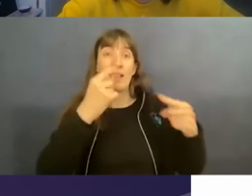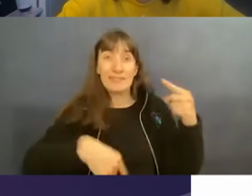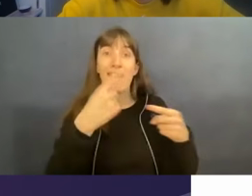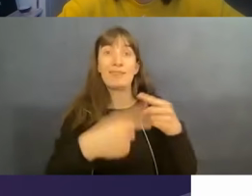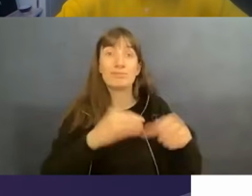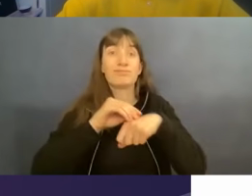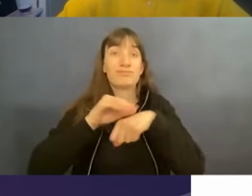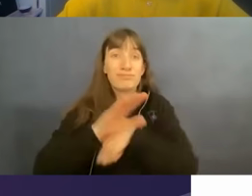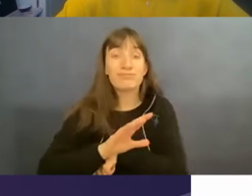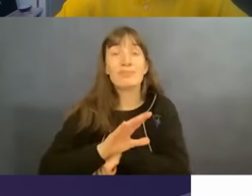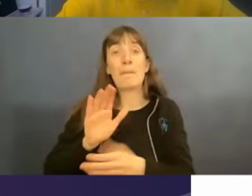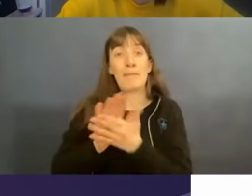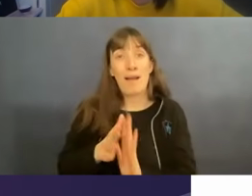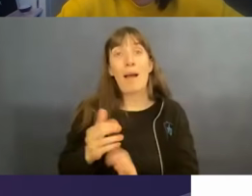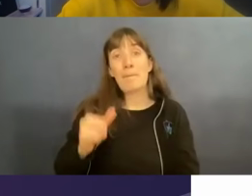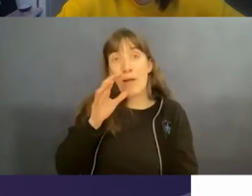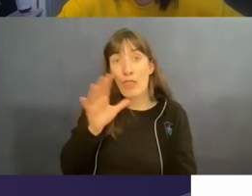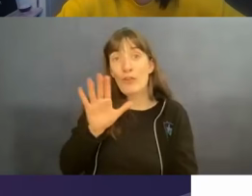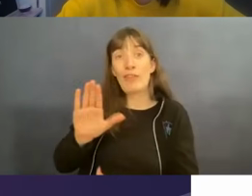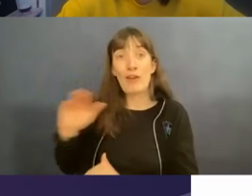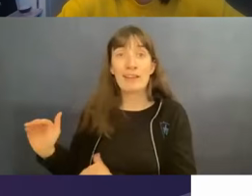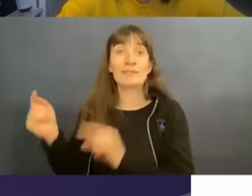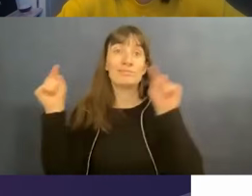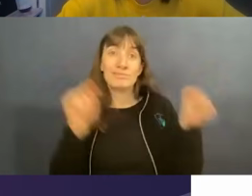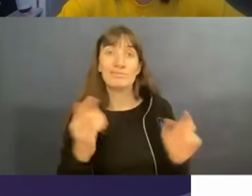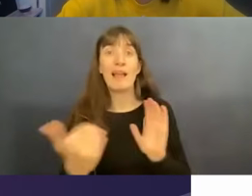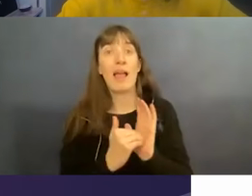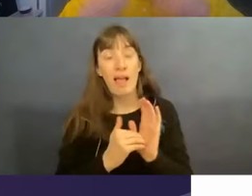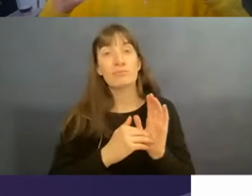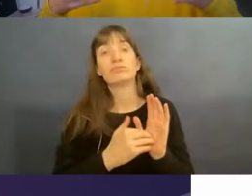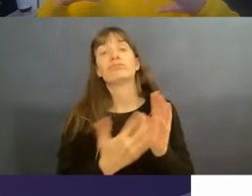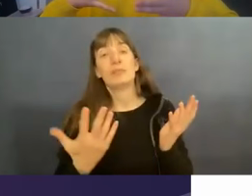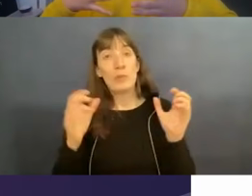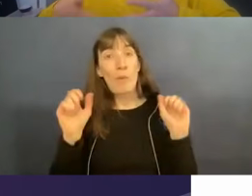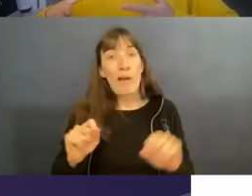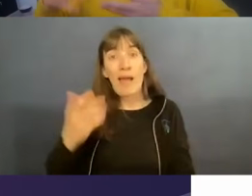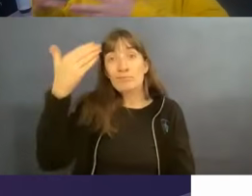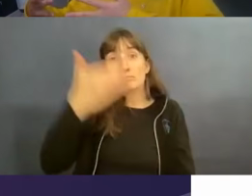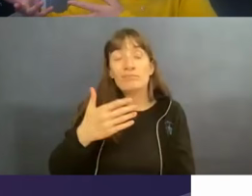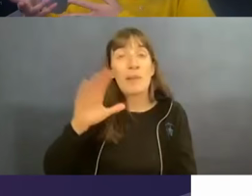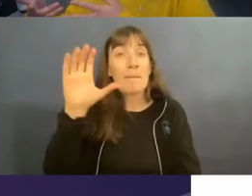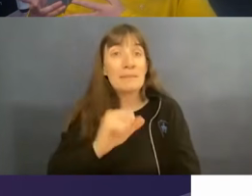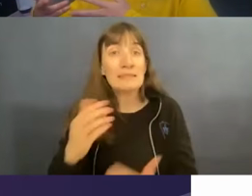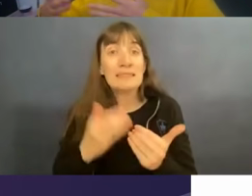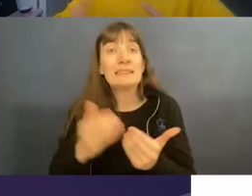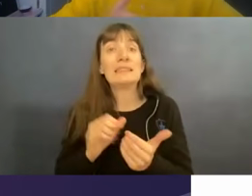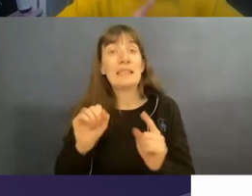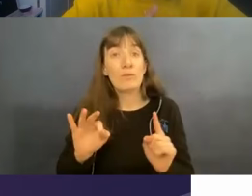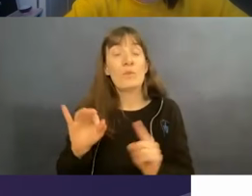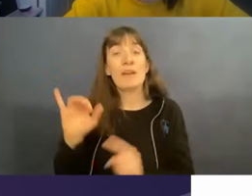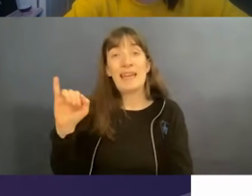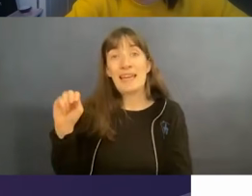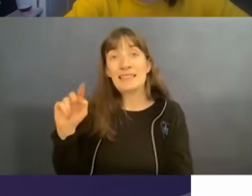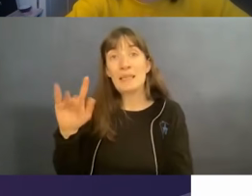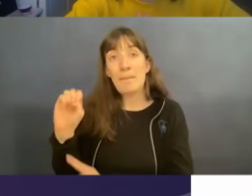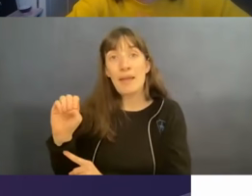one thing that sometimes does get missed when we conflate domestic violence with intimate partner violence is the impact